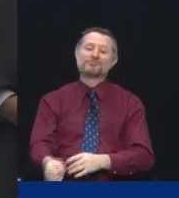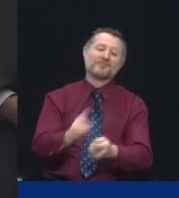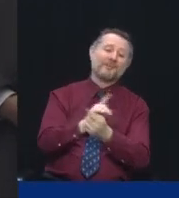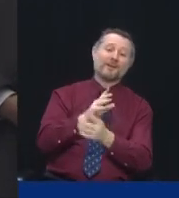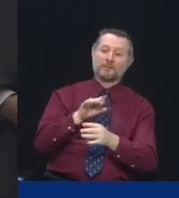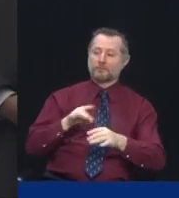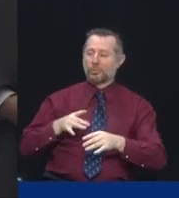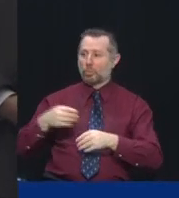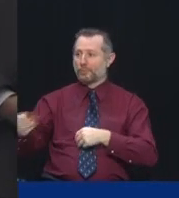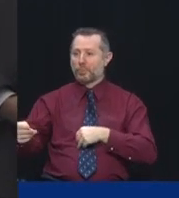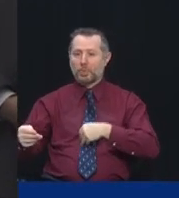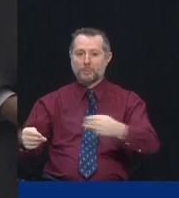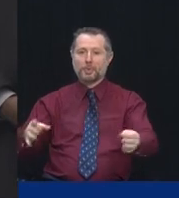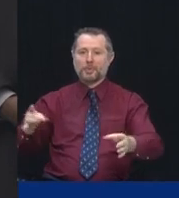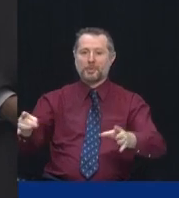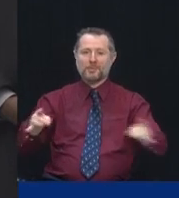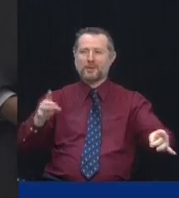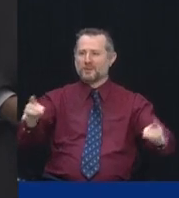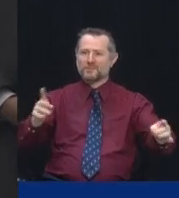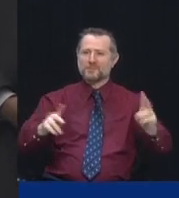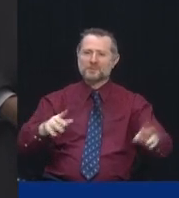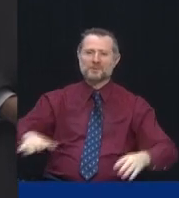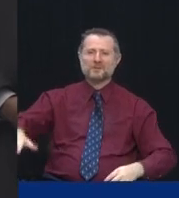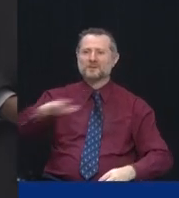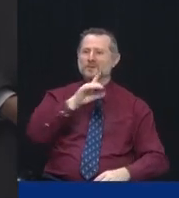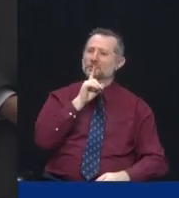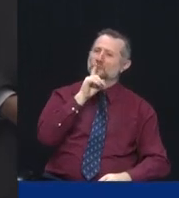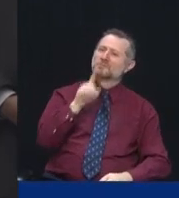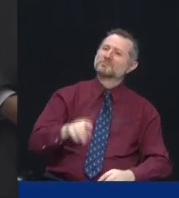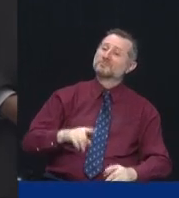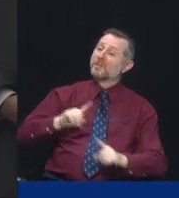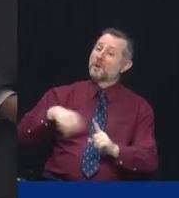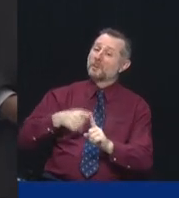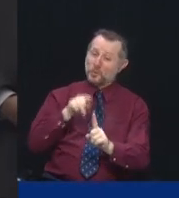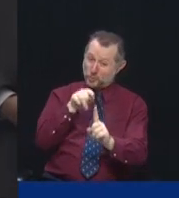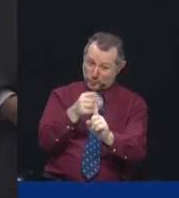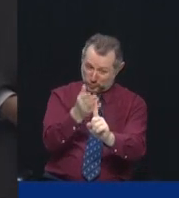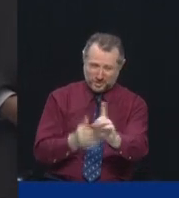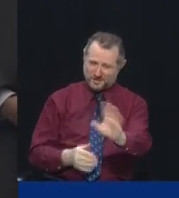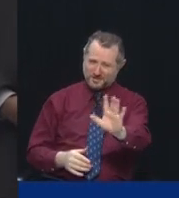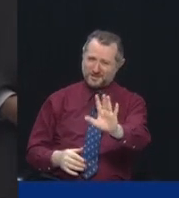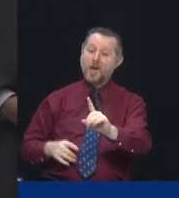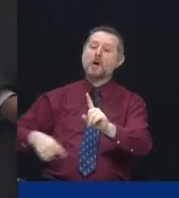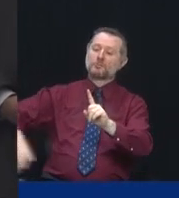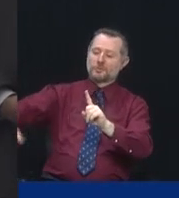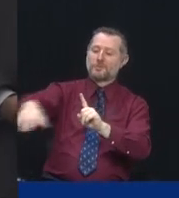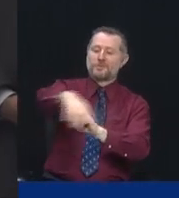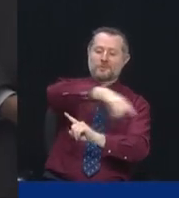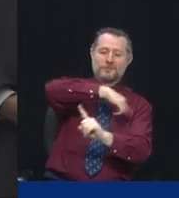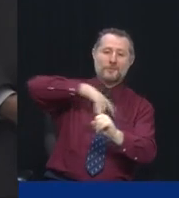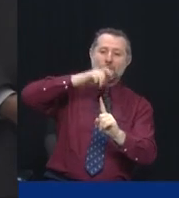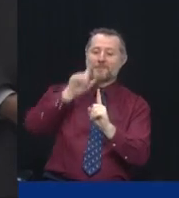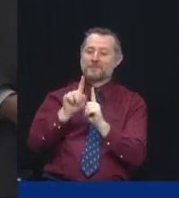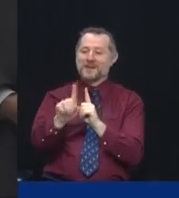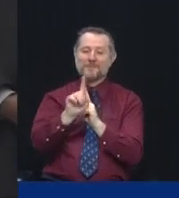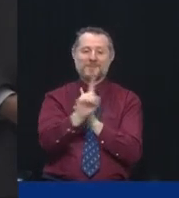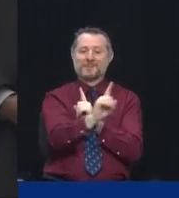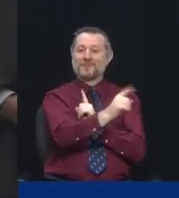people. So it's really not just about you, right? I know we like to think